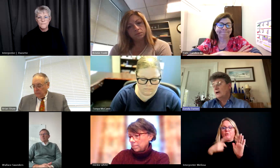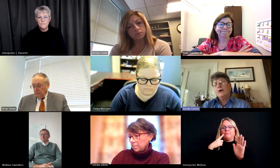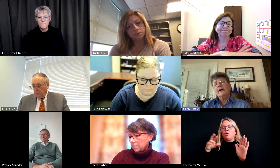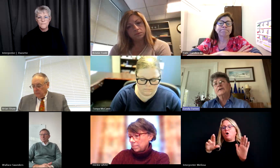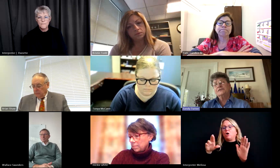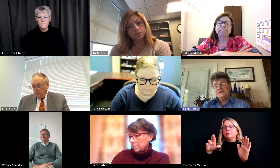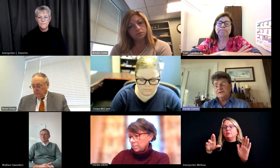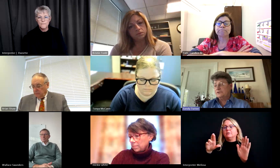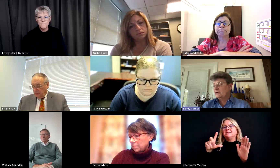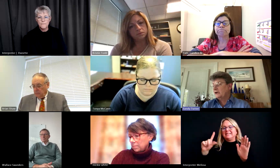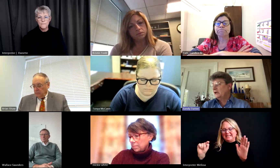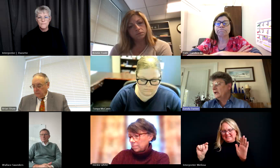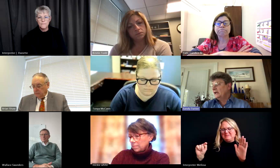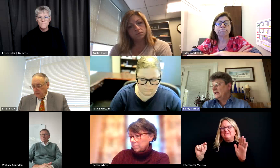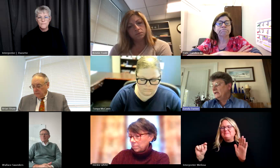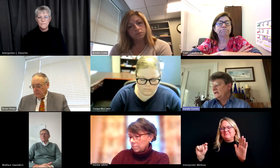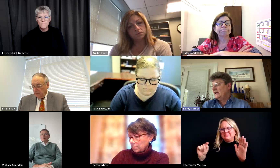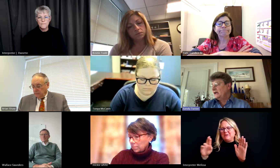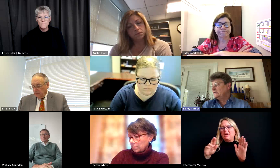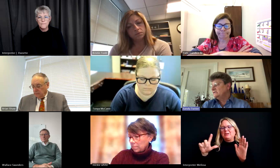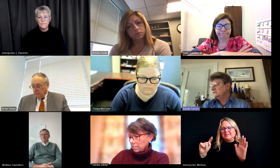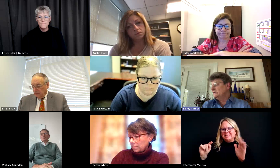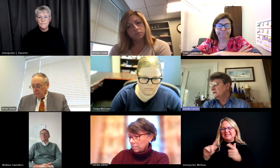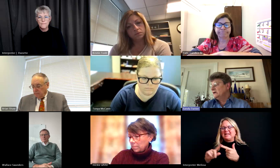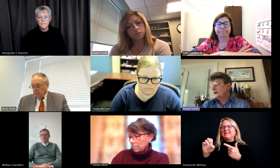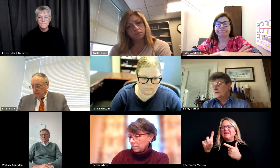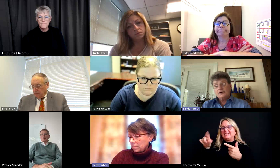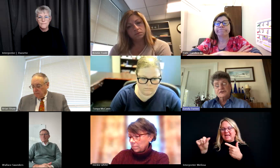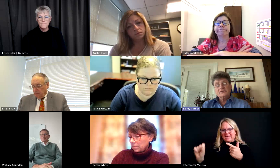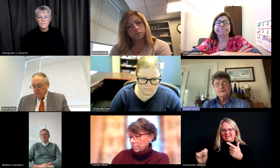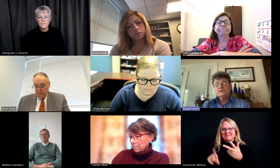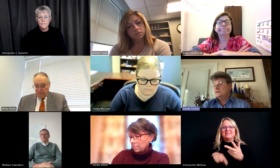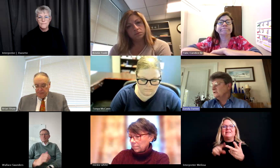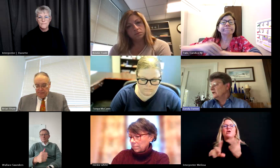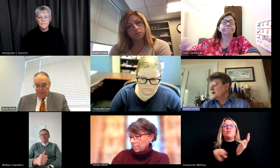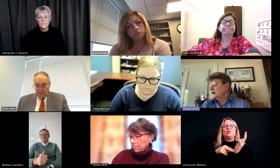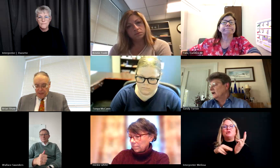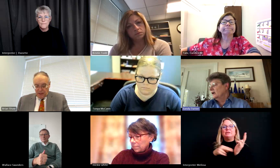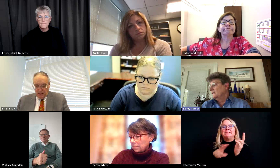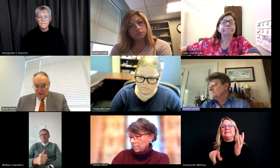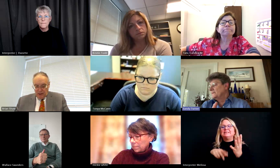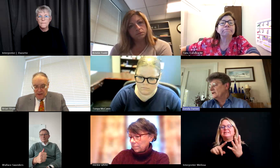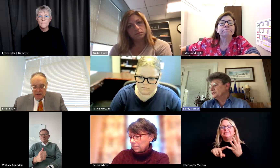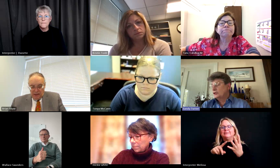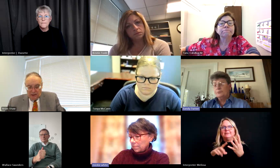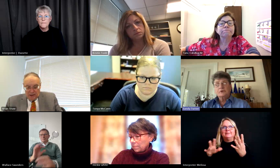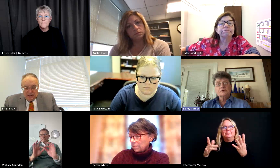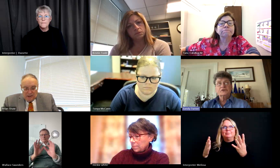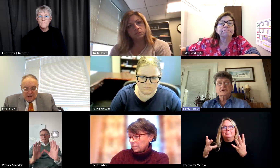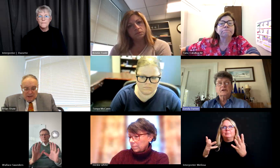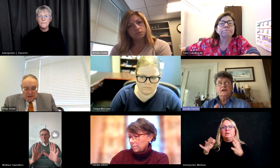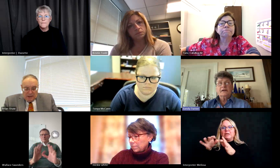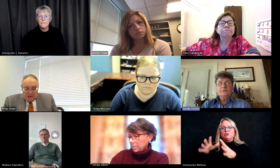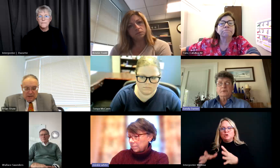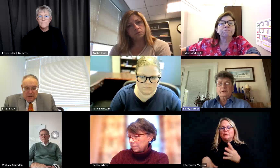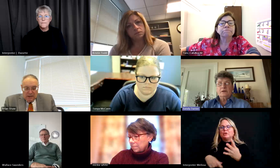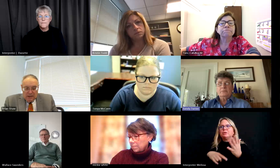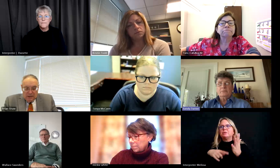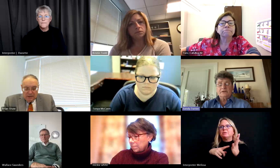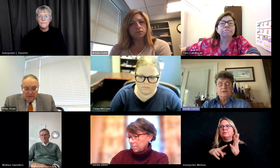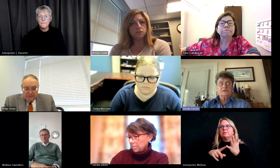RTLs, our RLTs, EDAs, our nurses, the interpreters,